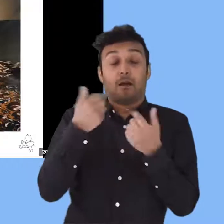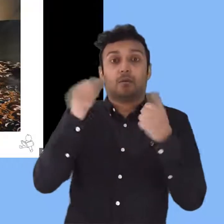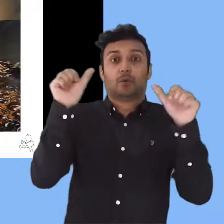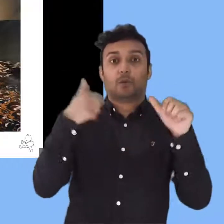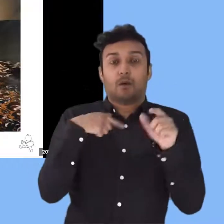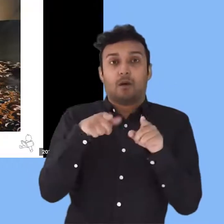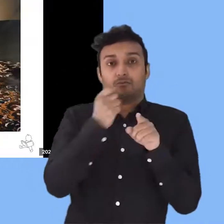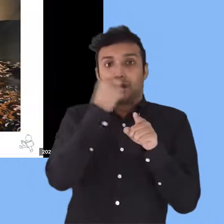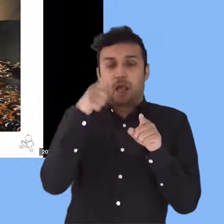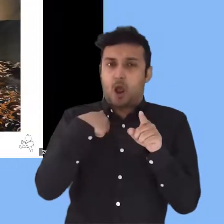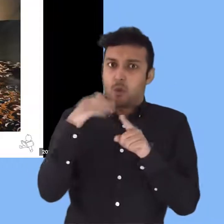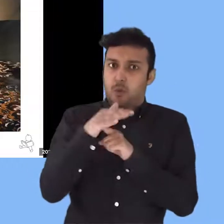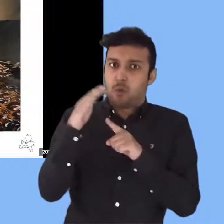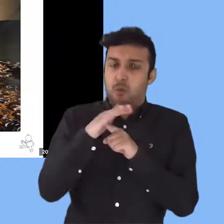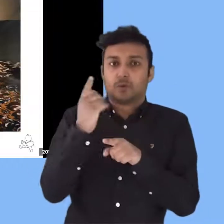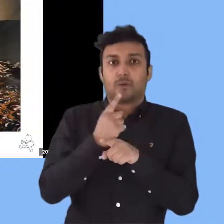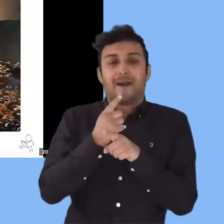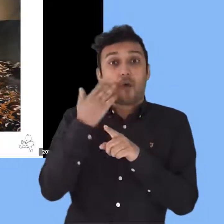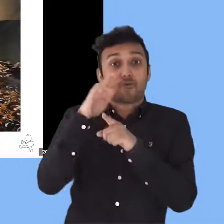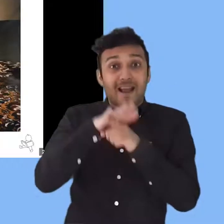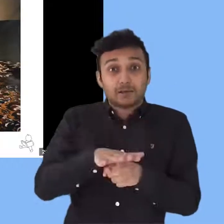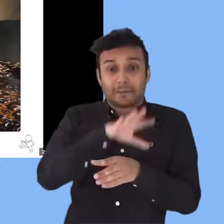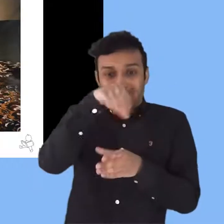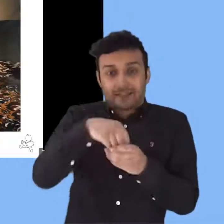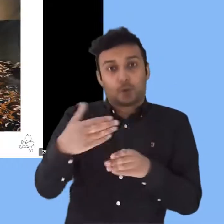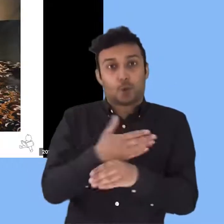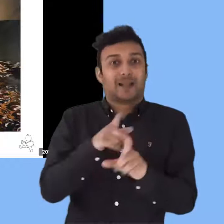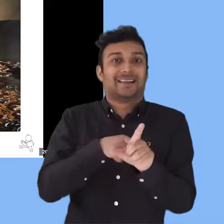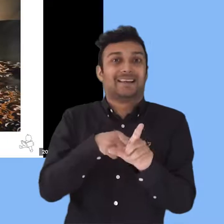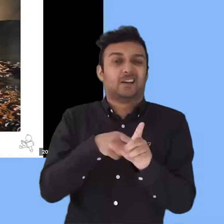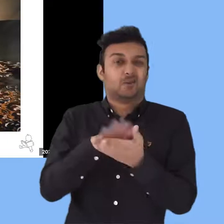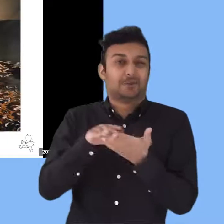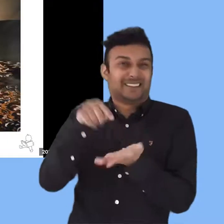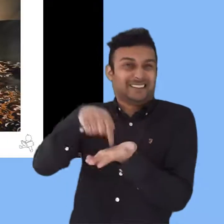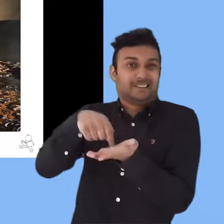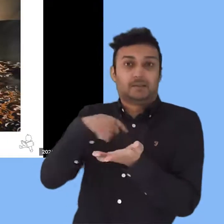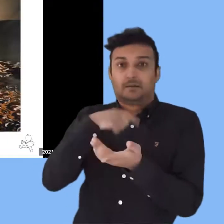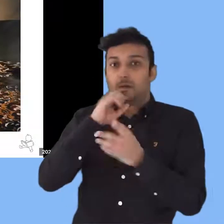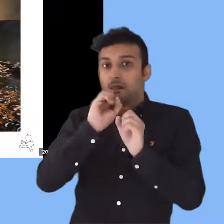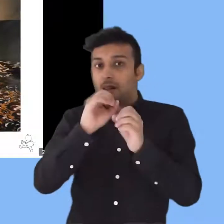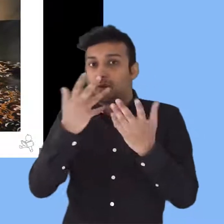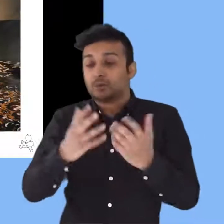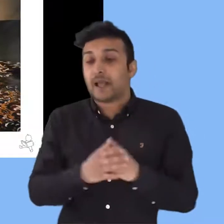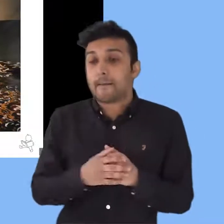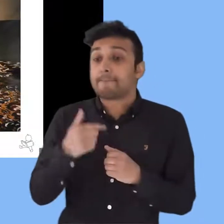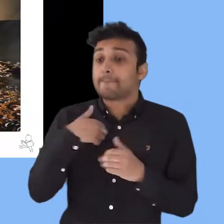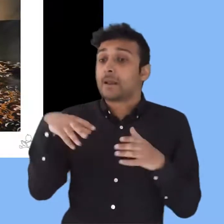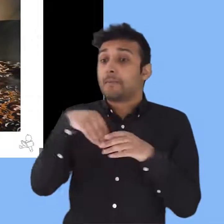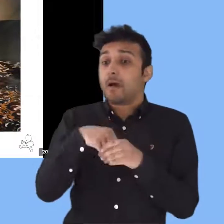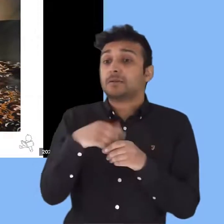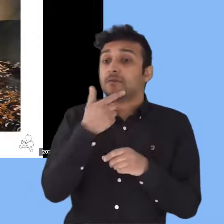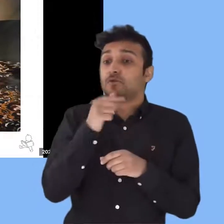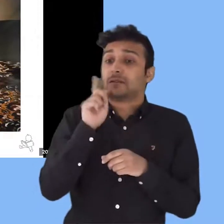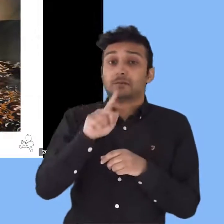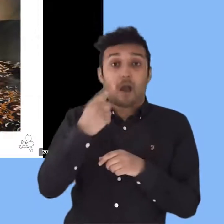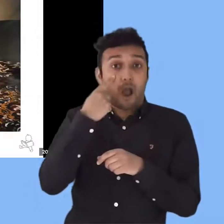race and racism in the early years. So I'm really hoping to kind of share some of that knowledge with you today. I'm part of the Gender I projects and the Mighty UK